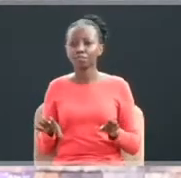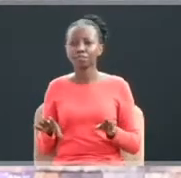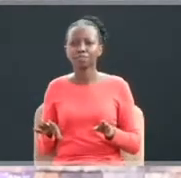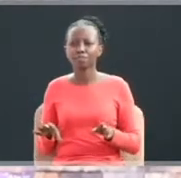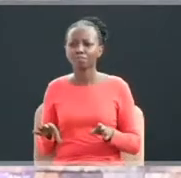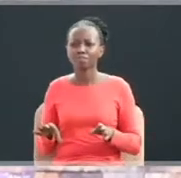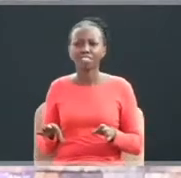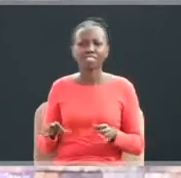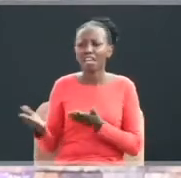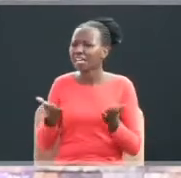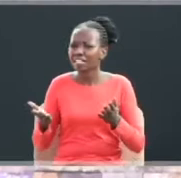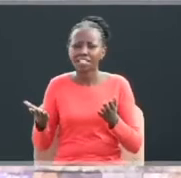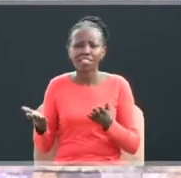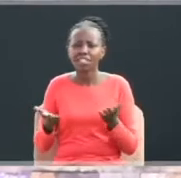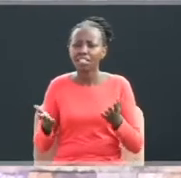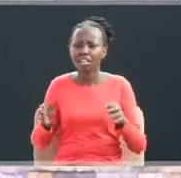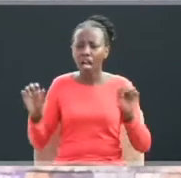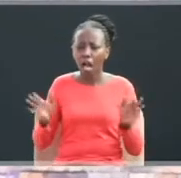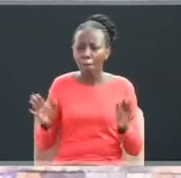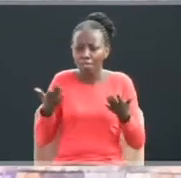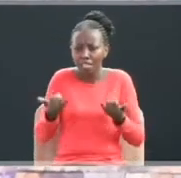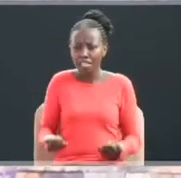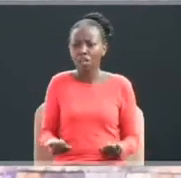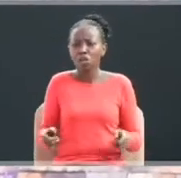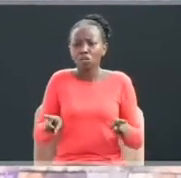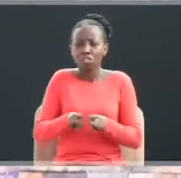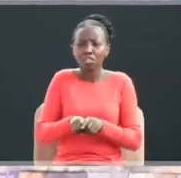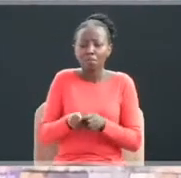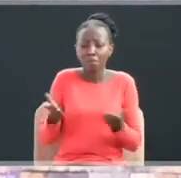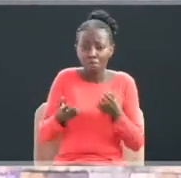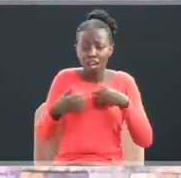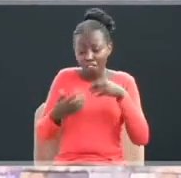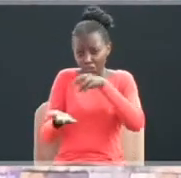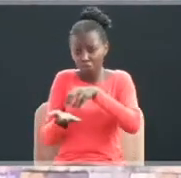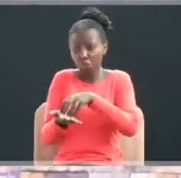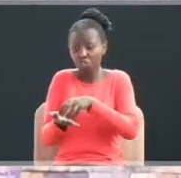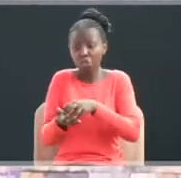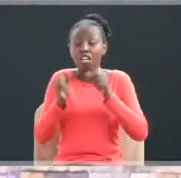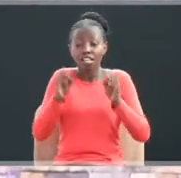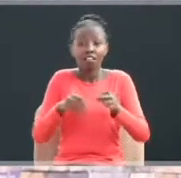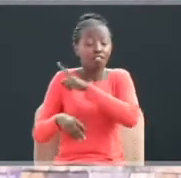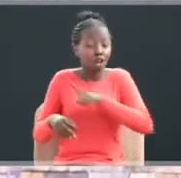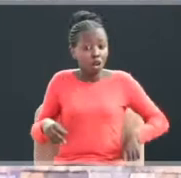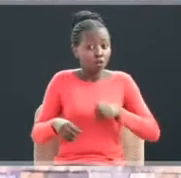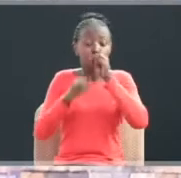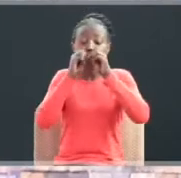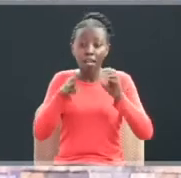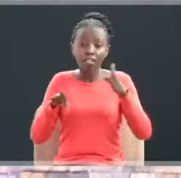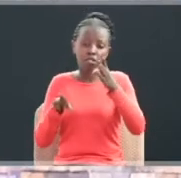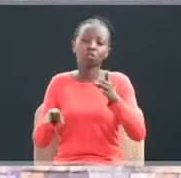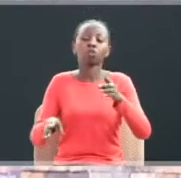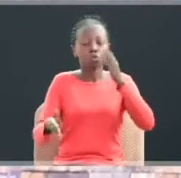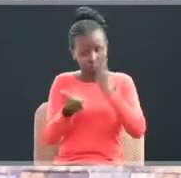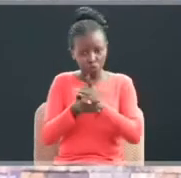is happening right now, even the situation that you could be in, if the Lord has declared you are blessed, then you